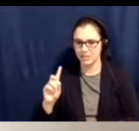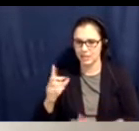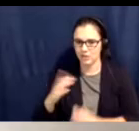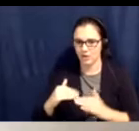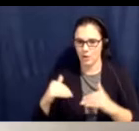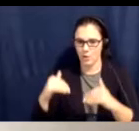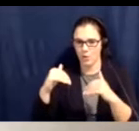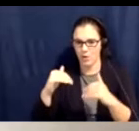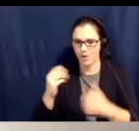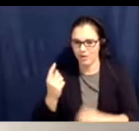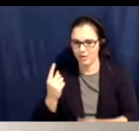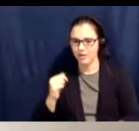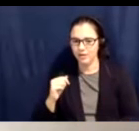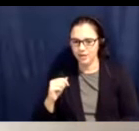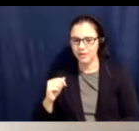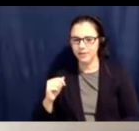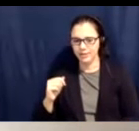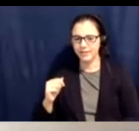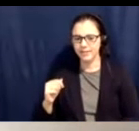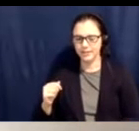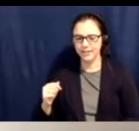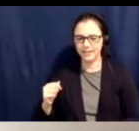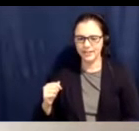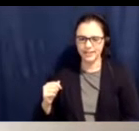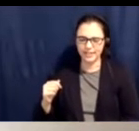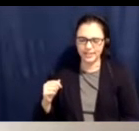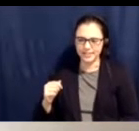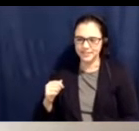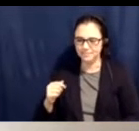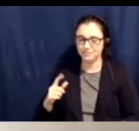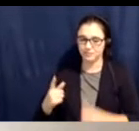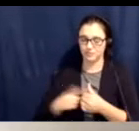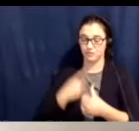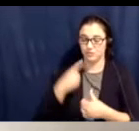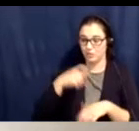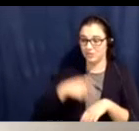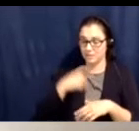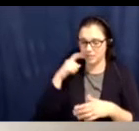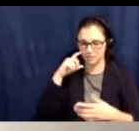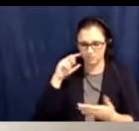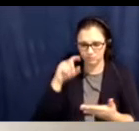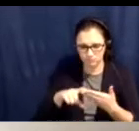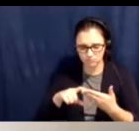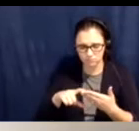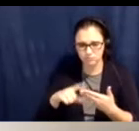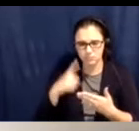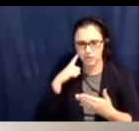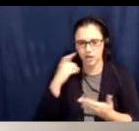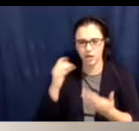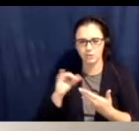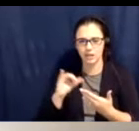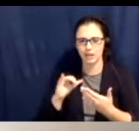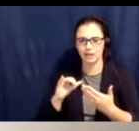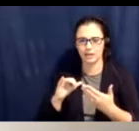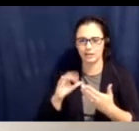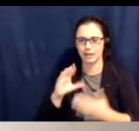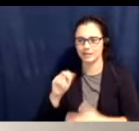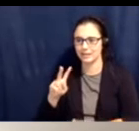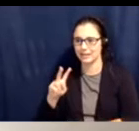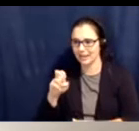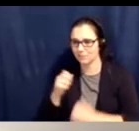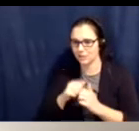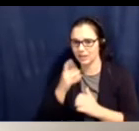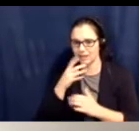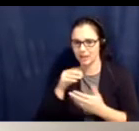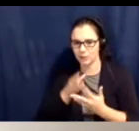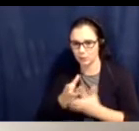yeah. Yeah. Sometimes, I know I think when I first saw it, I thought it was like a cavern with light coming through it. But looking at